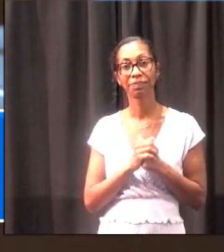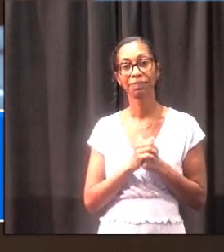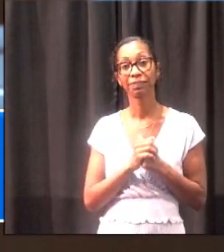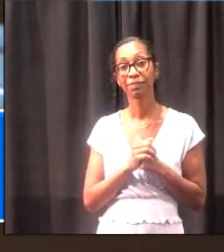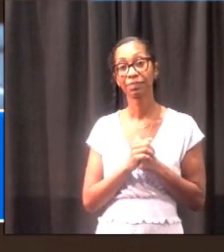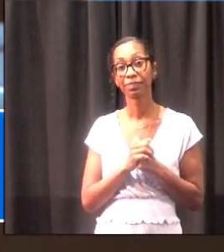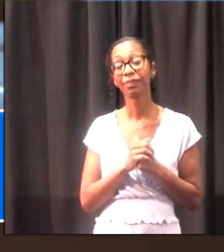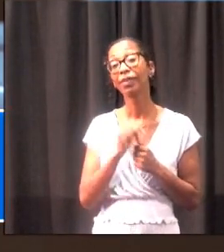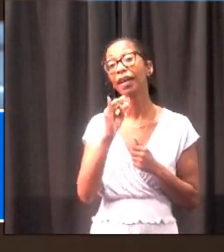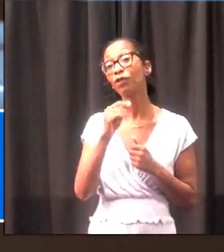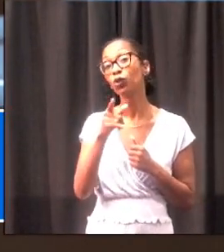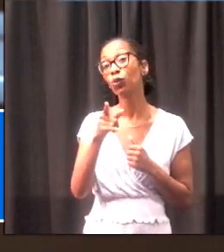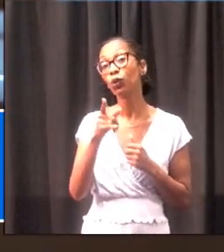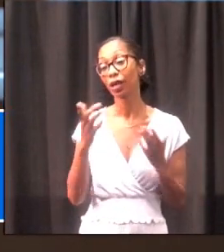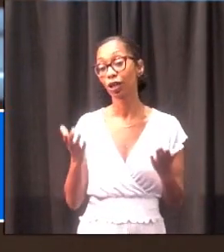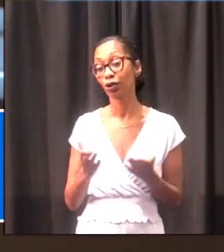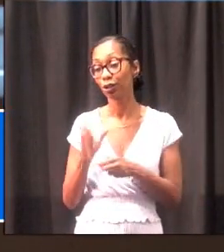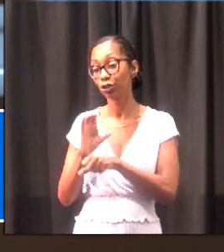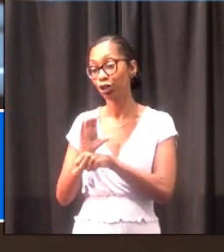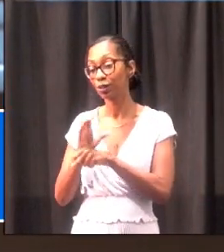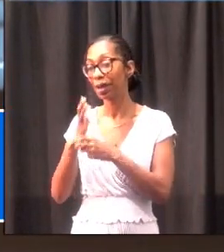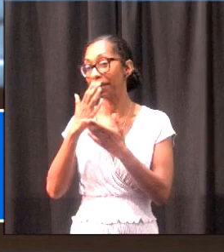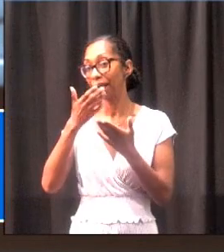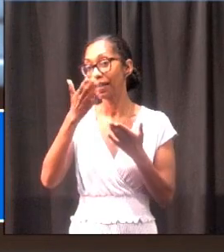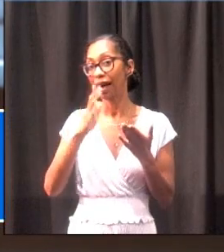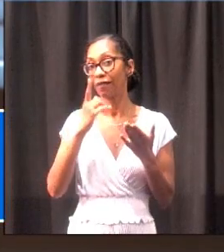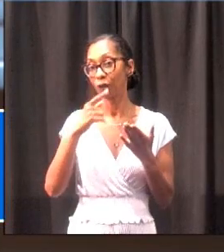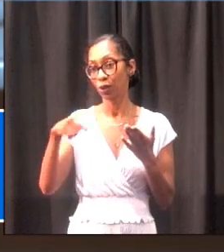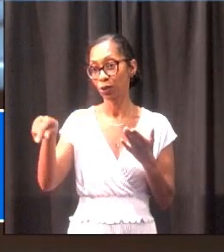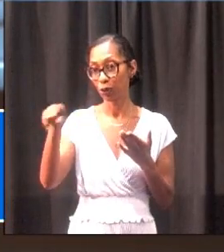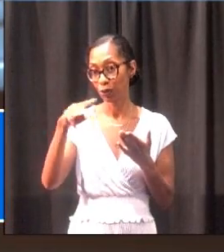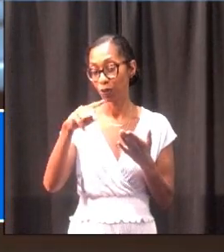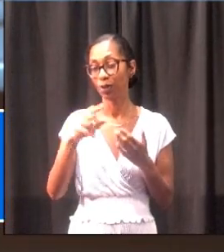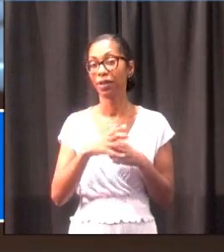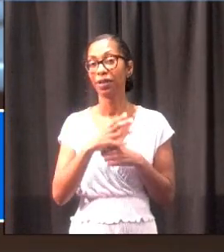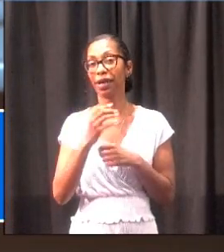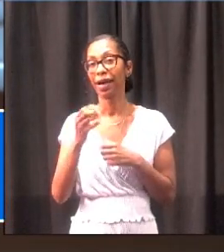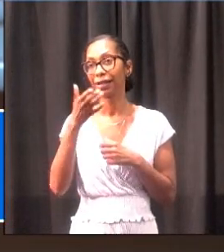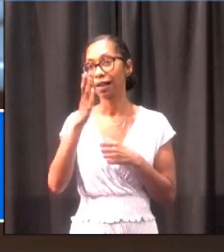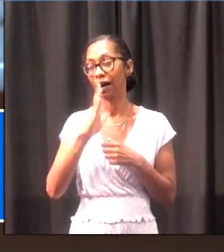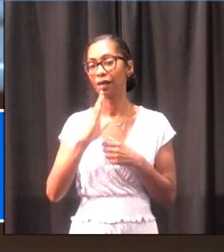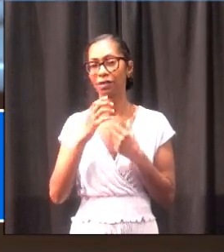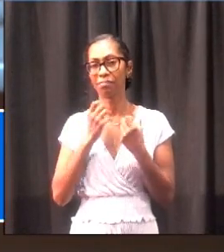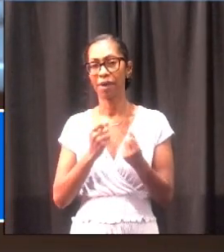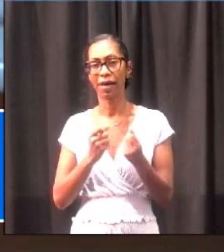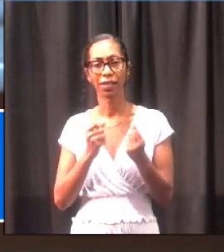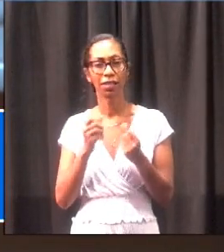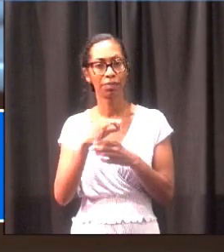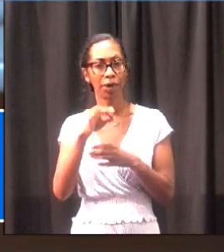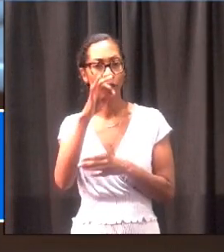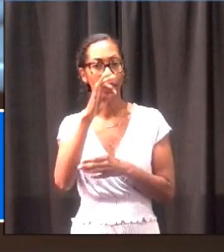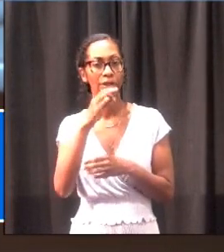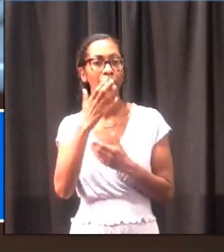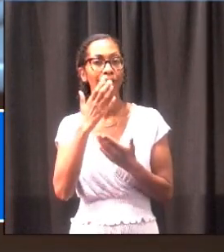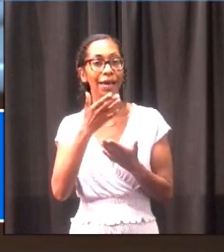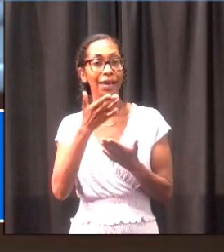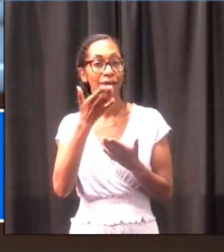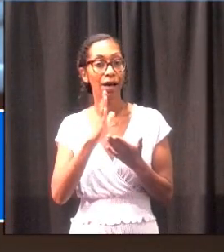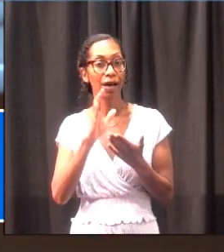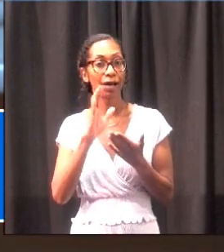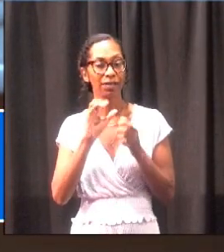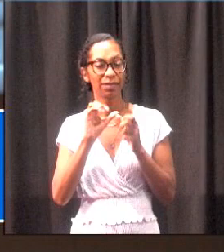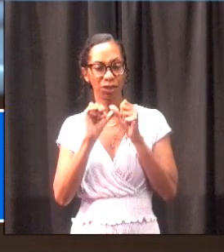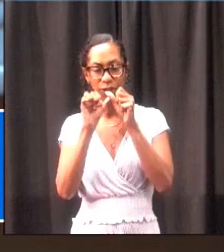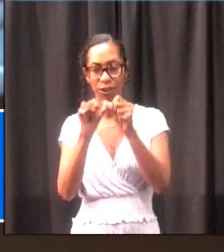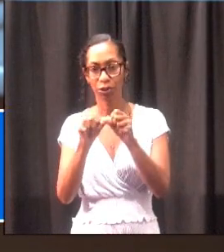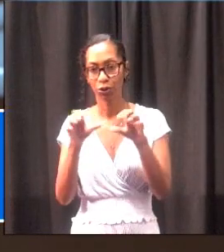work. Those of you in the sanctuary, we thank God for a mighty move of his Spirit today. I thank God for you continuing to do what you